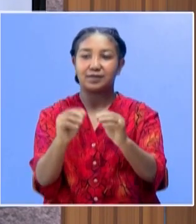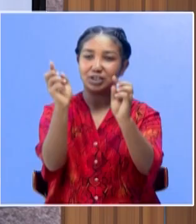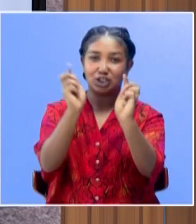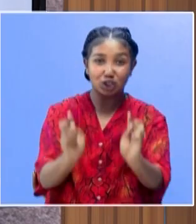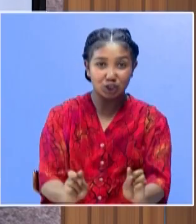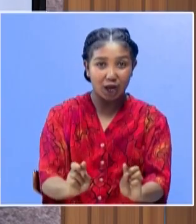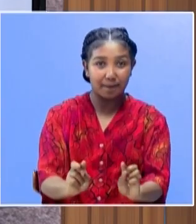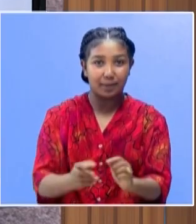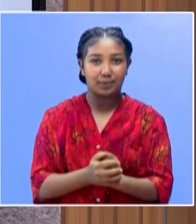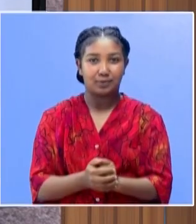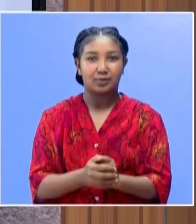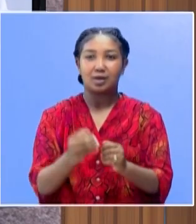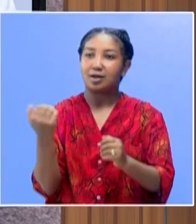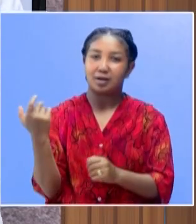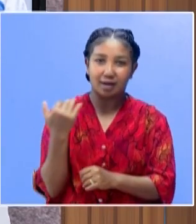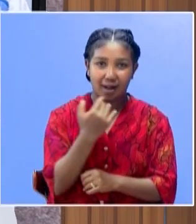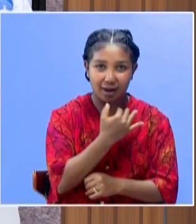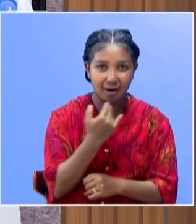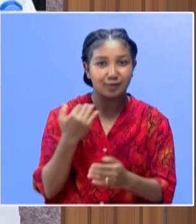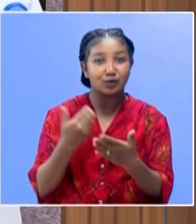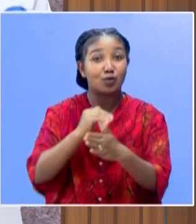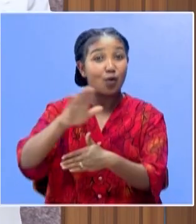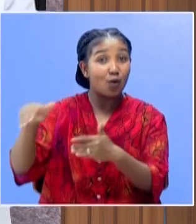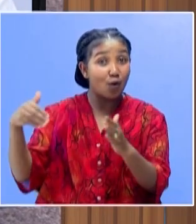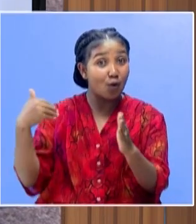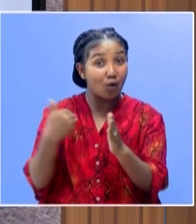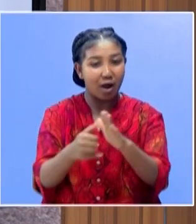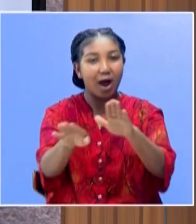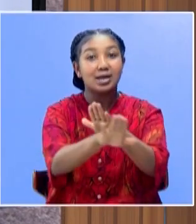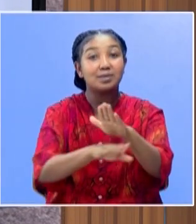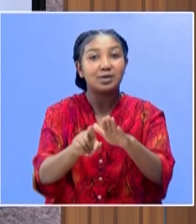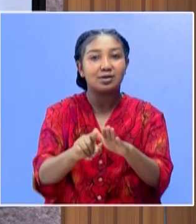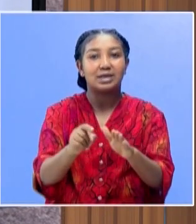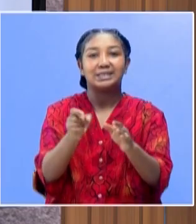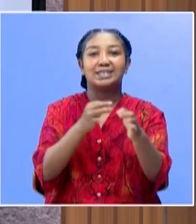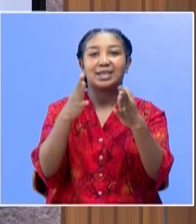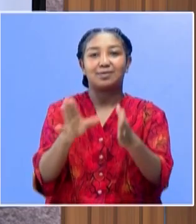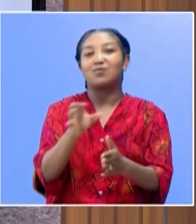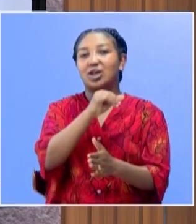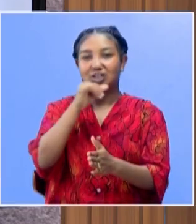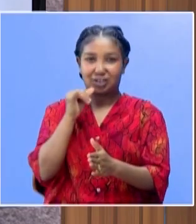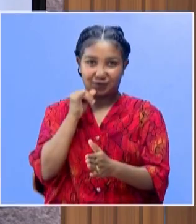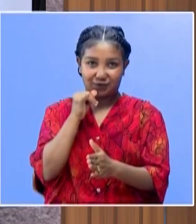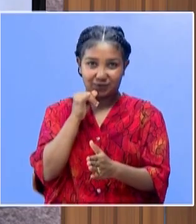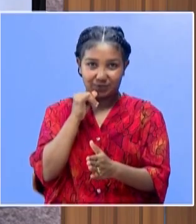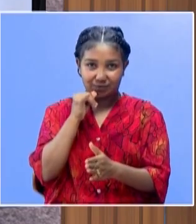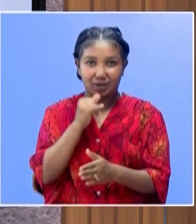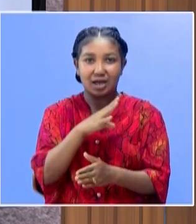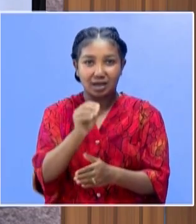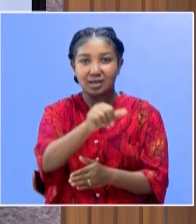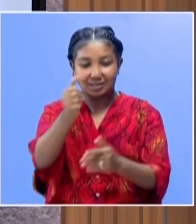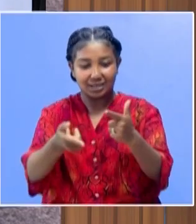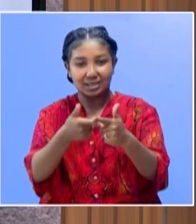shape, yes, color. These are all under the descriptive adjectives, yes? And the